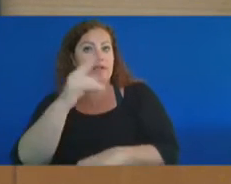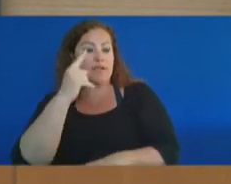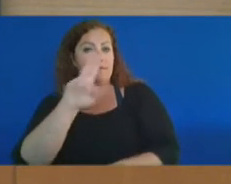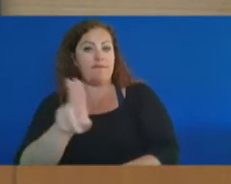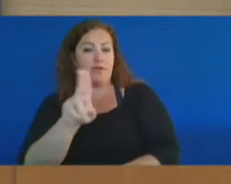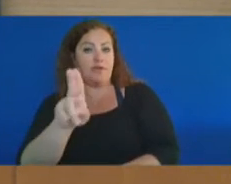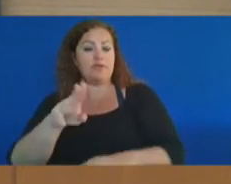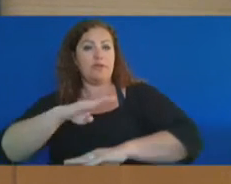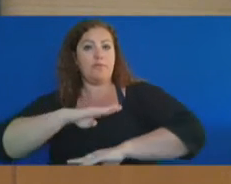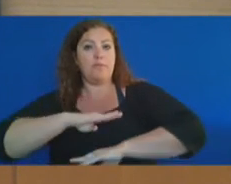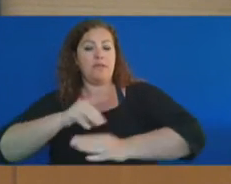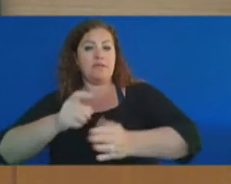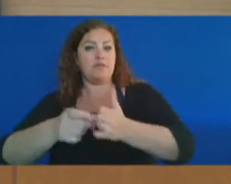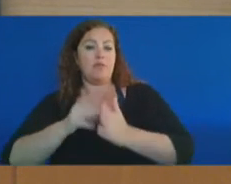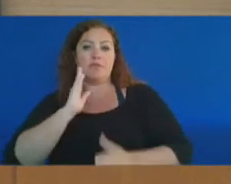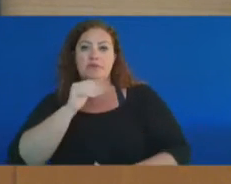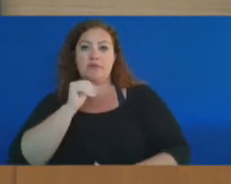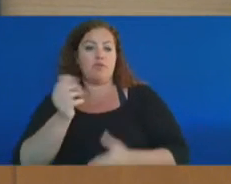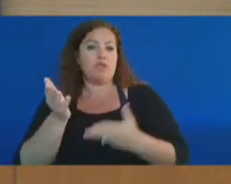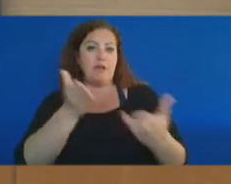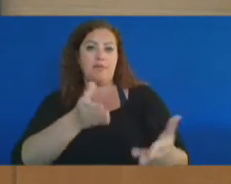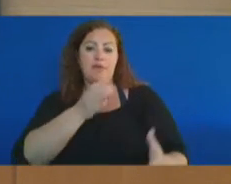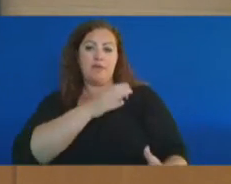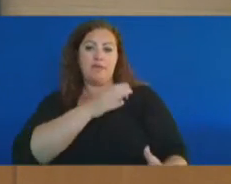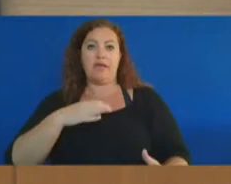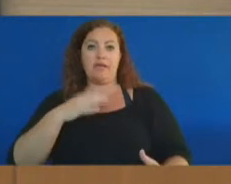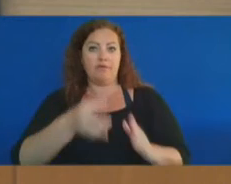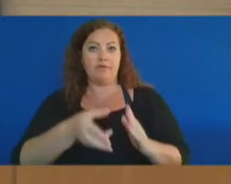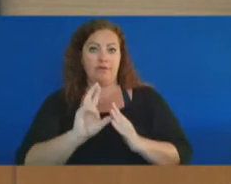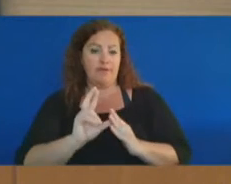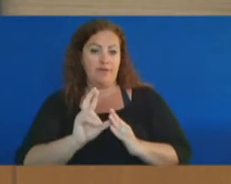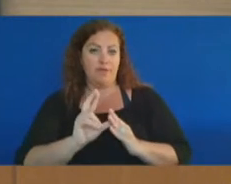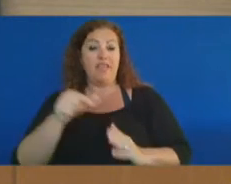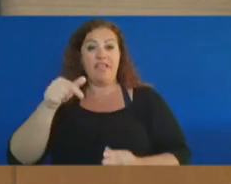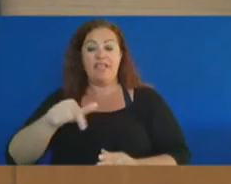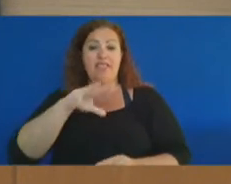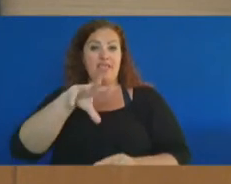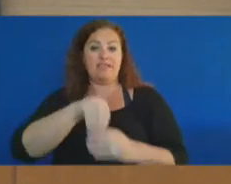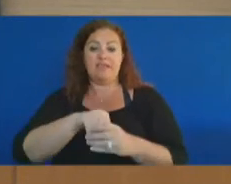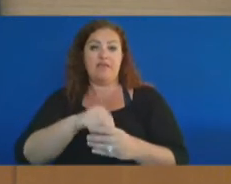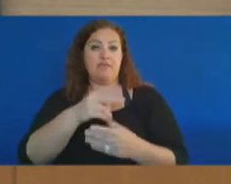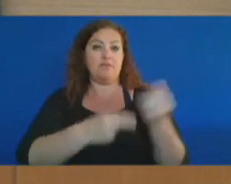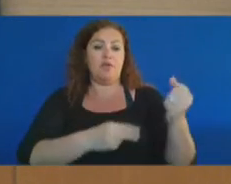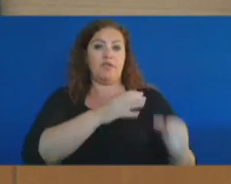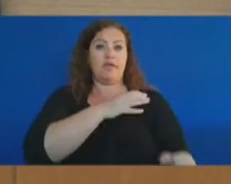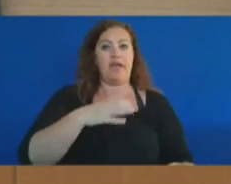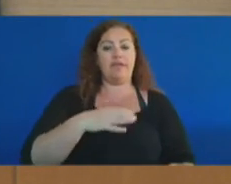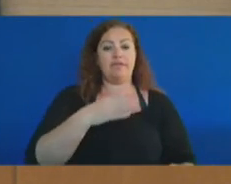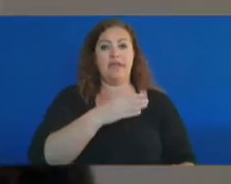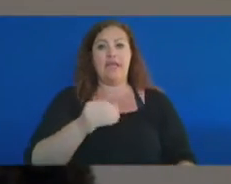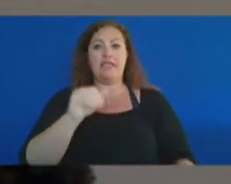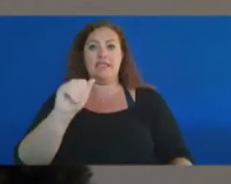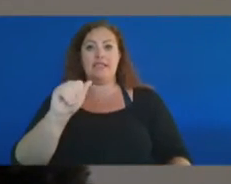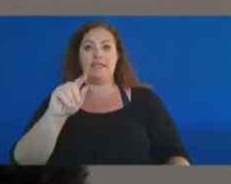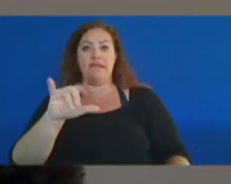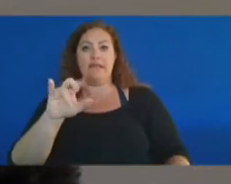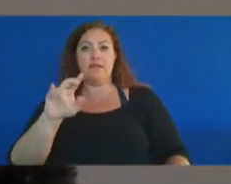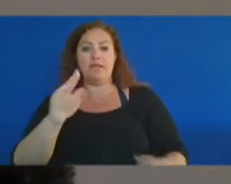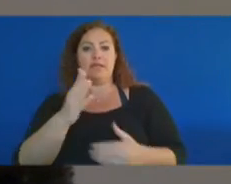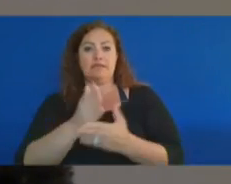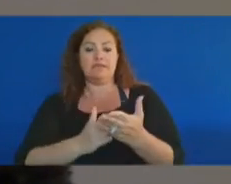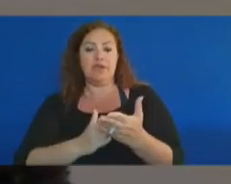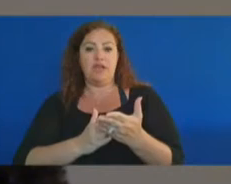requirements it will not come to count Council for review so this covers both the council side and the administrative side